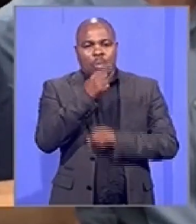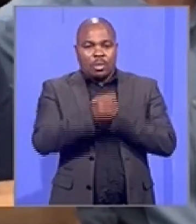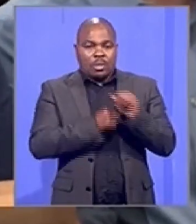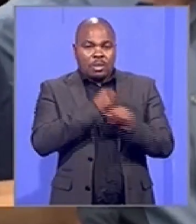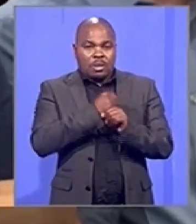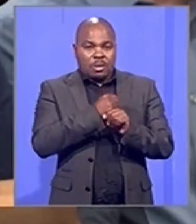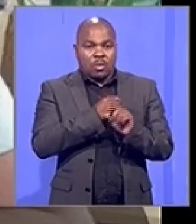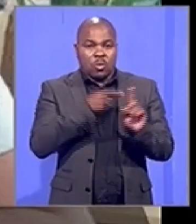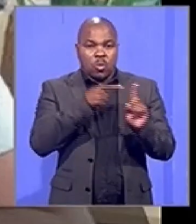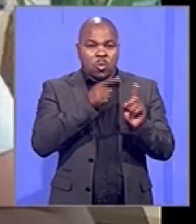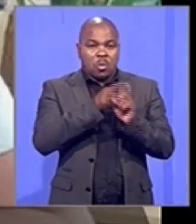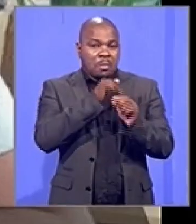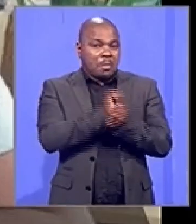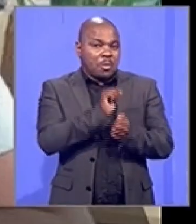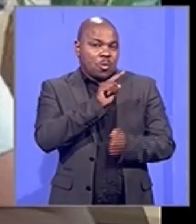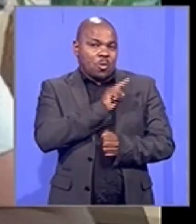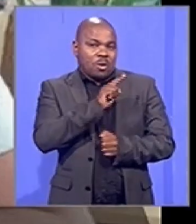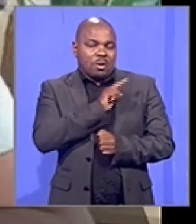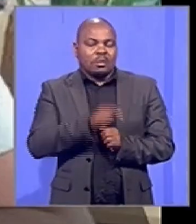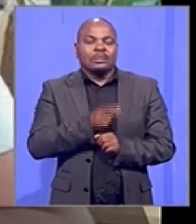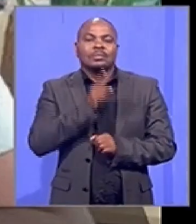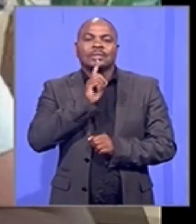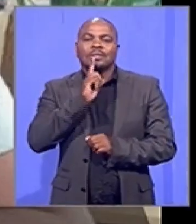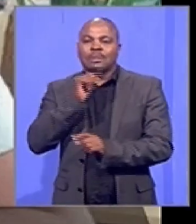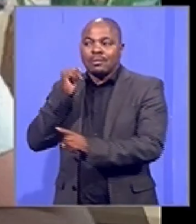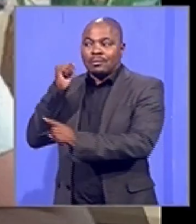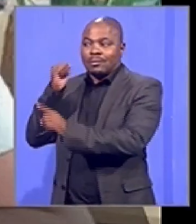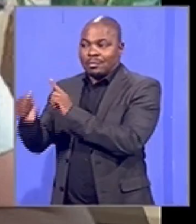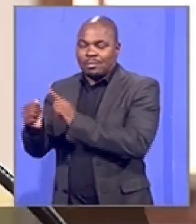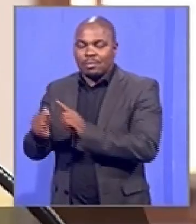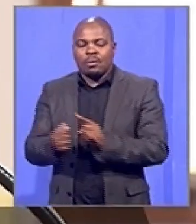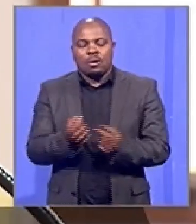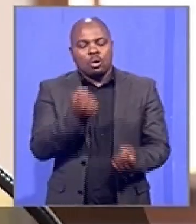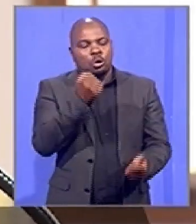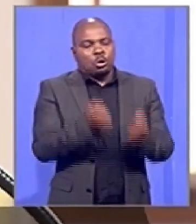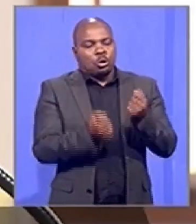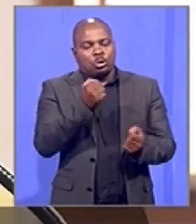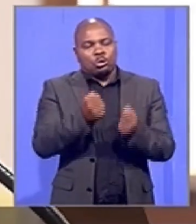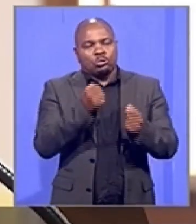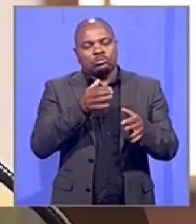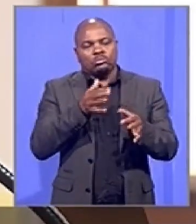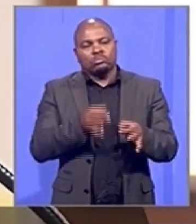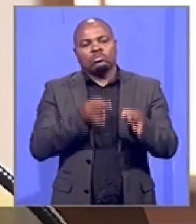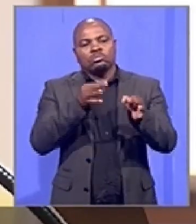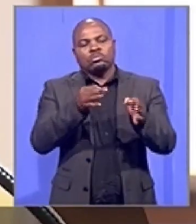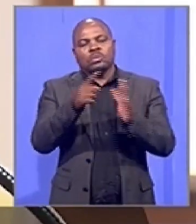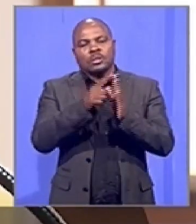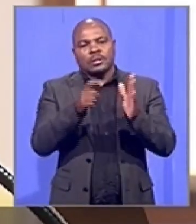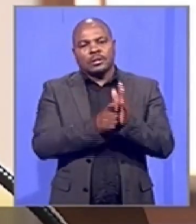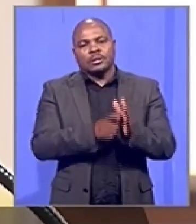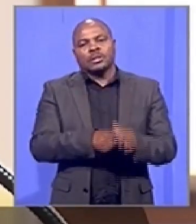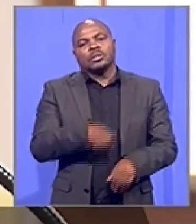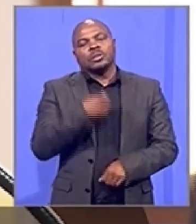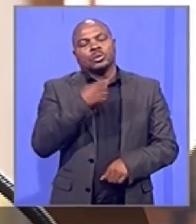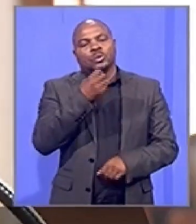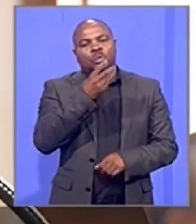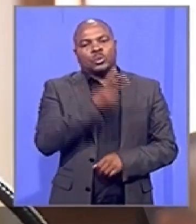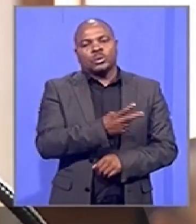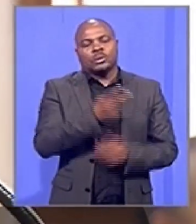20 ya qoswang ka polao ya titjhere e tla boela e mamelwa hape ka la 18